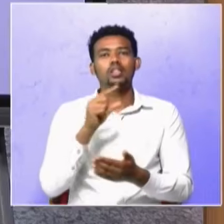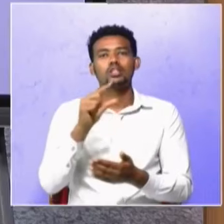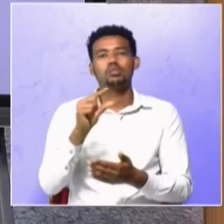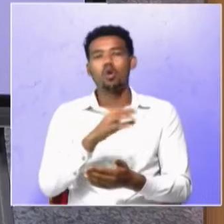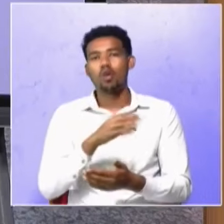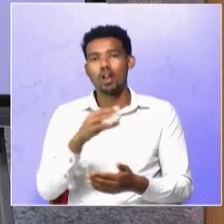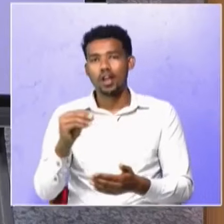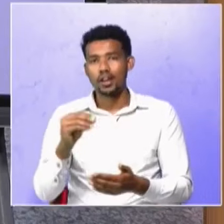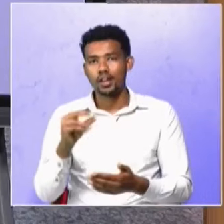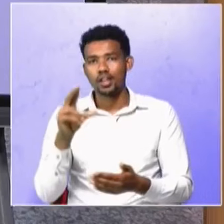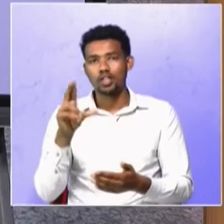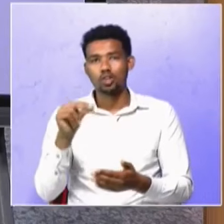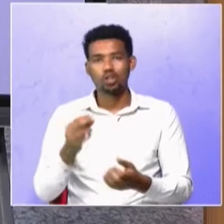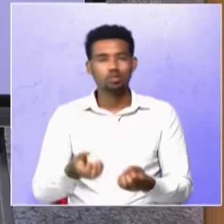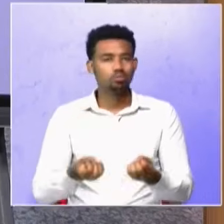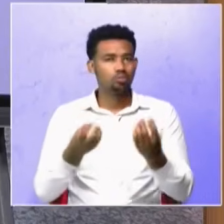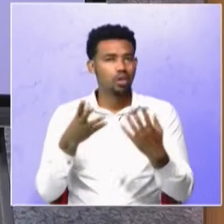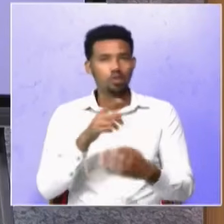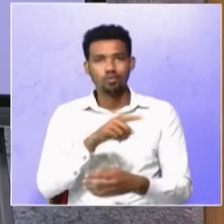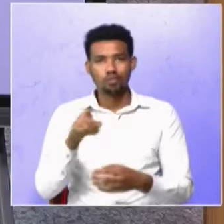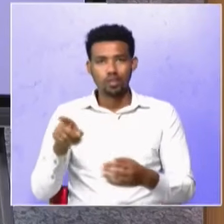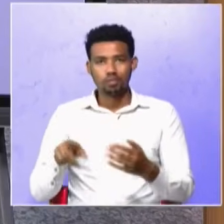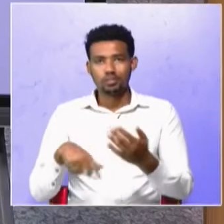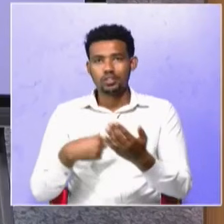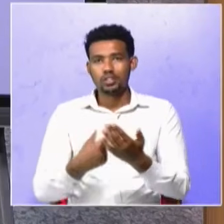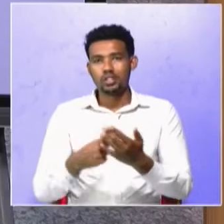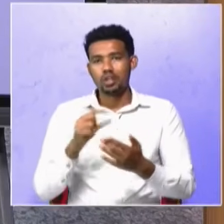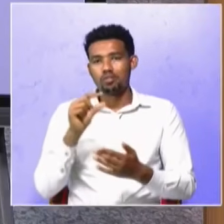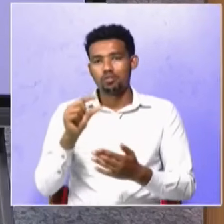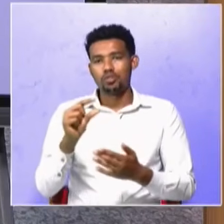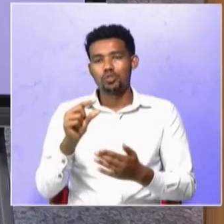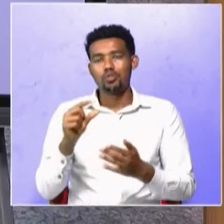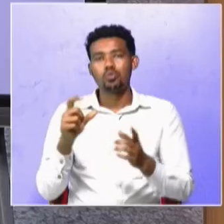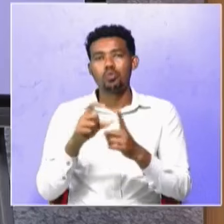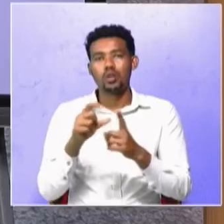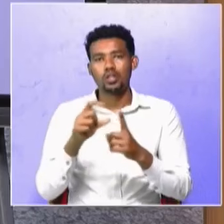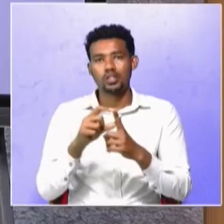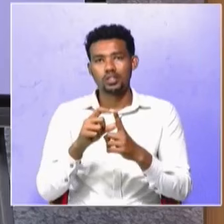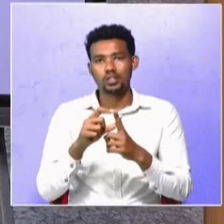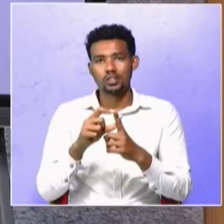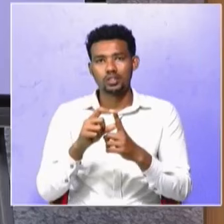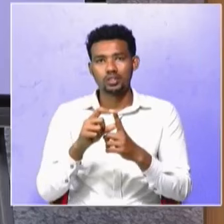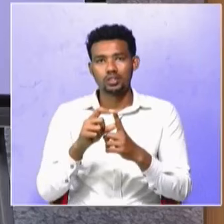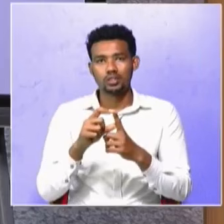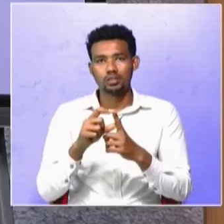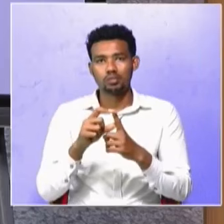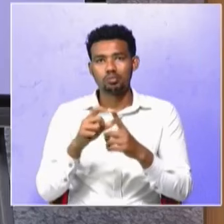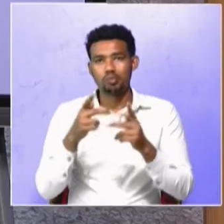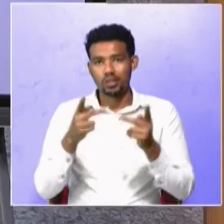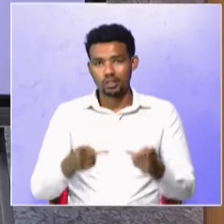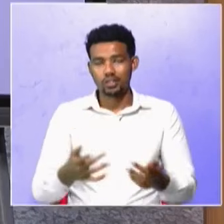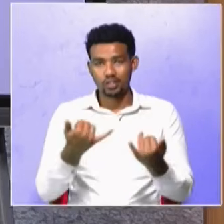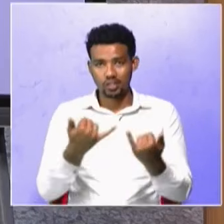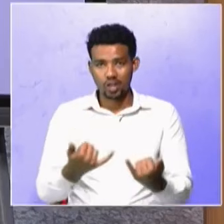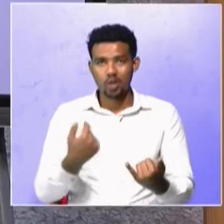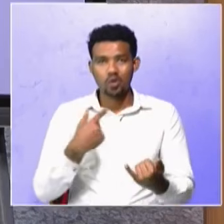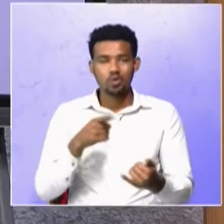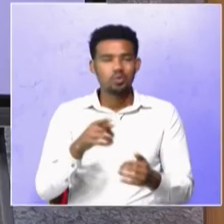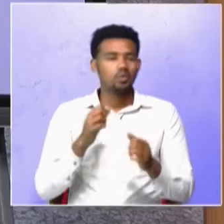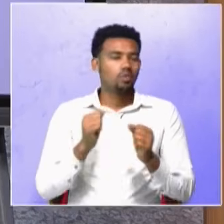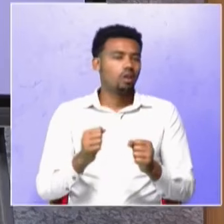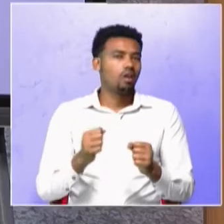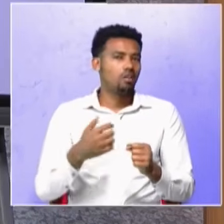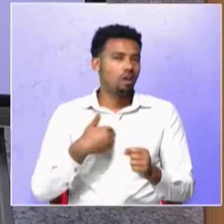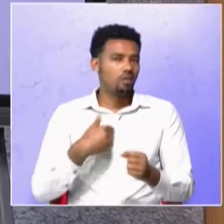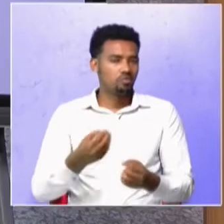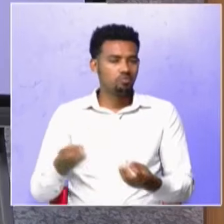and not many of them. These are few words are presenting here. You can have more